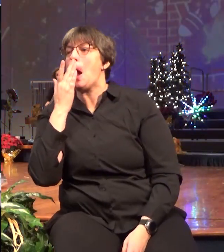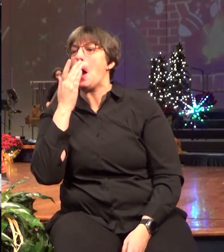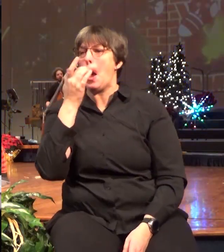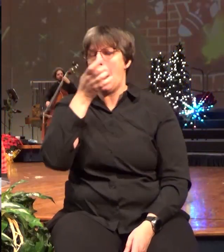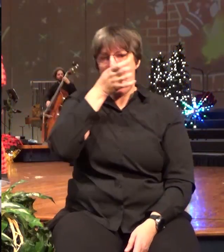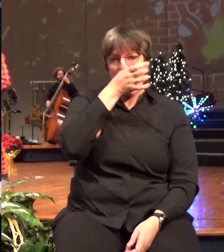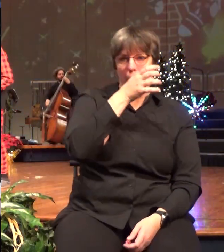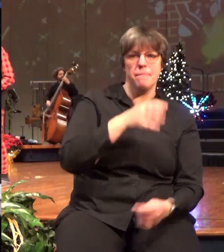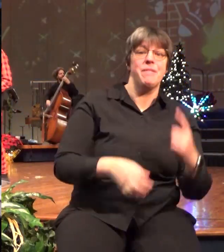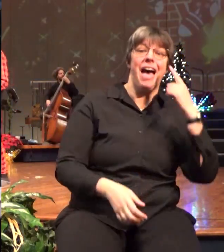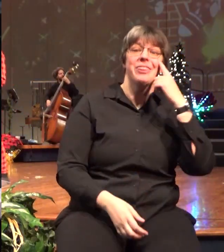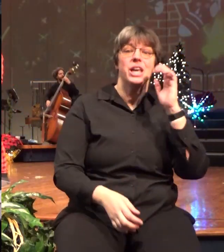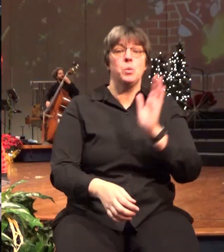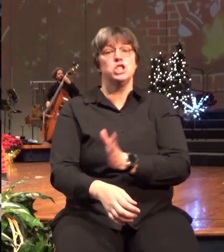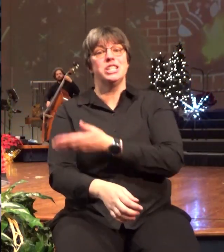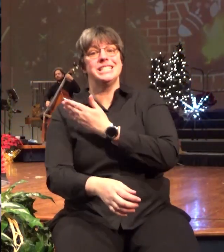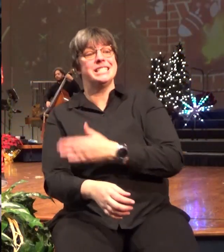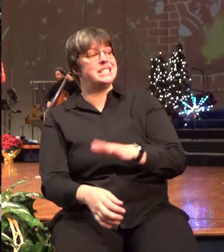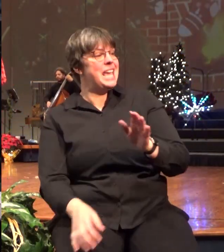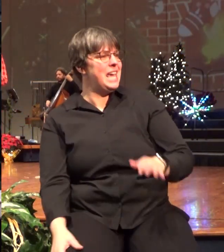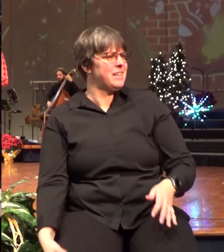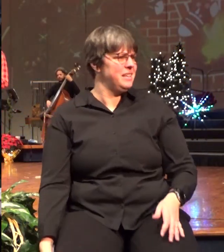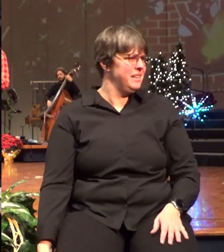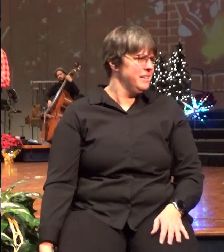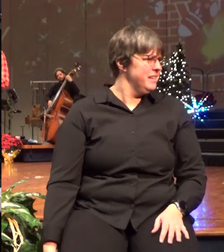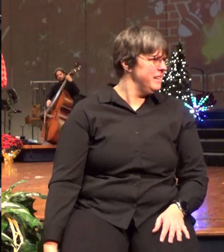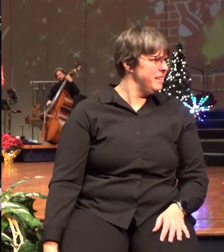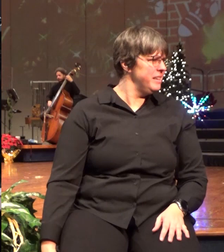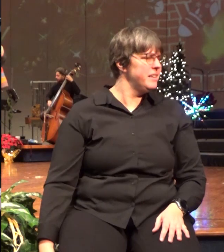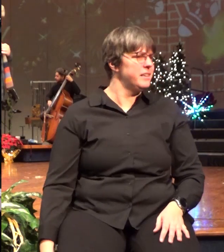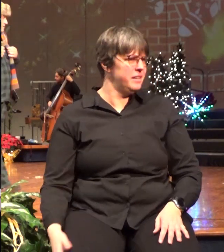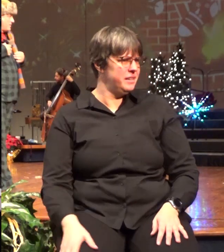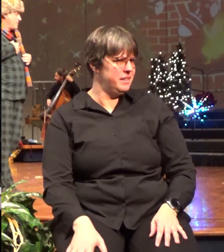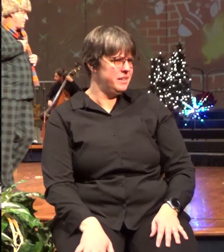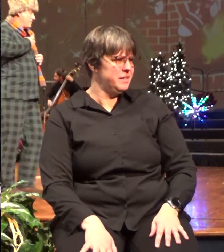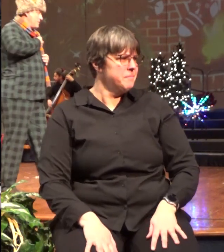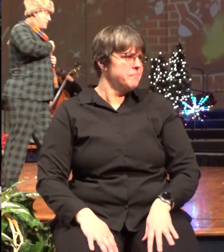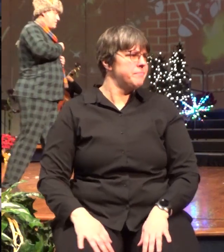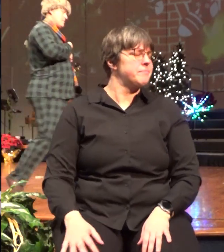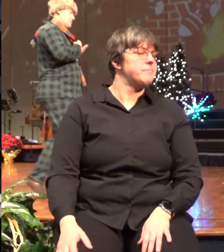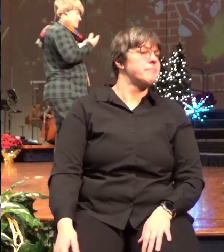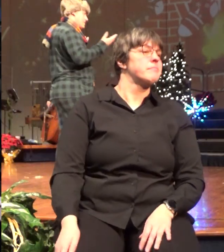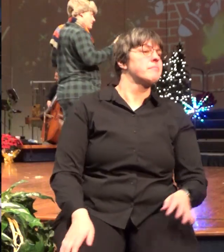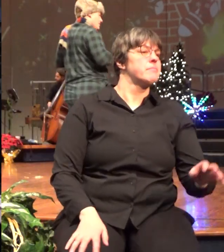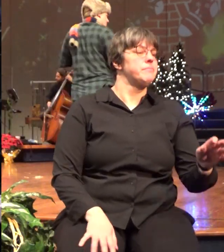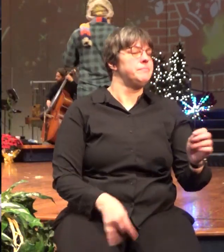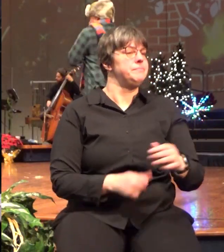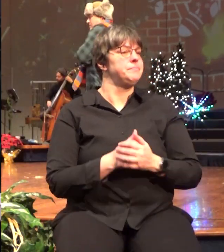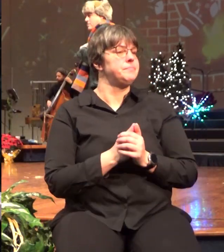I think we should sing them out. So let's sing them out. Don't you think? Yeah.